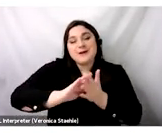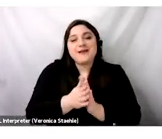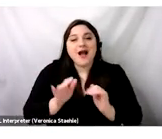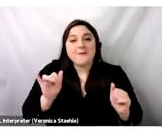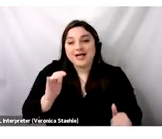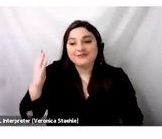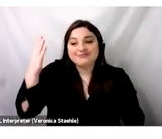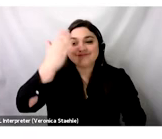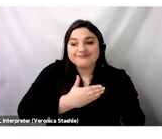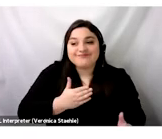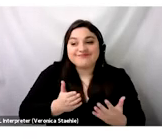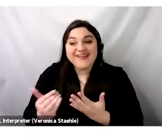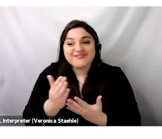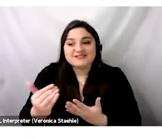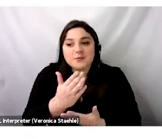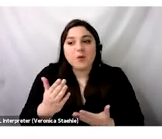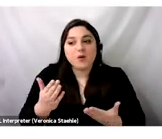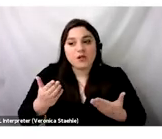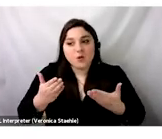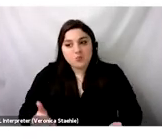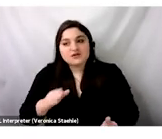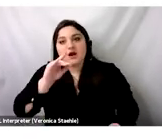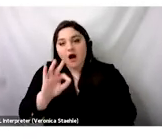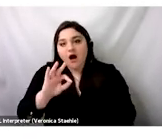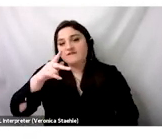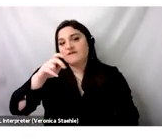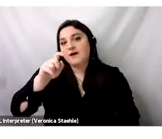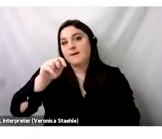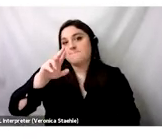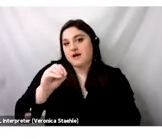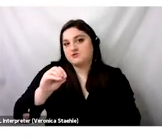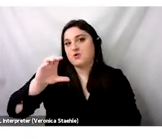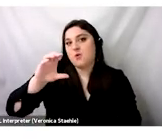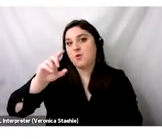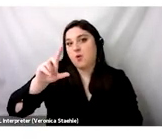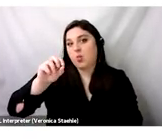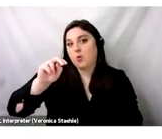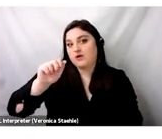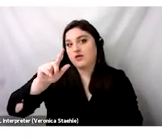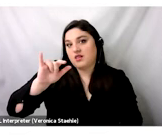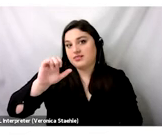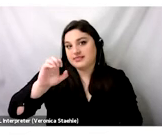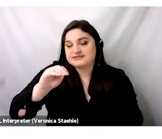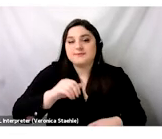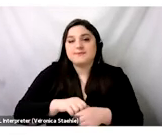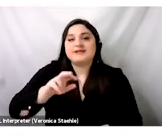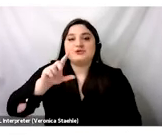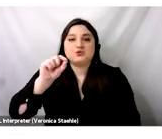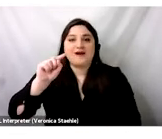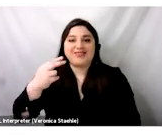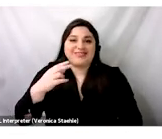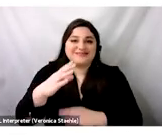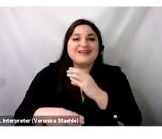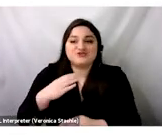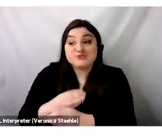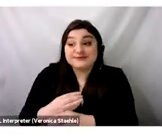example that is omnipresent of petrocolonialism in the 21st century. So a lot of people of the global South really